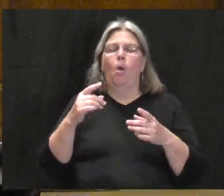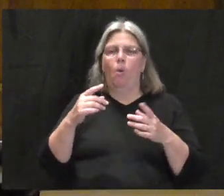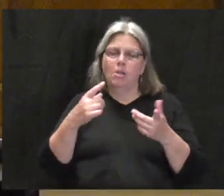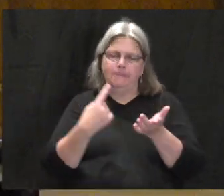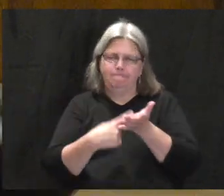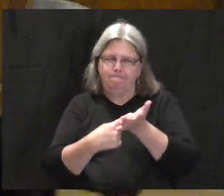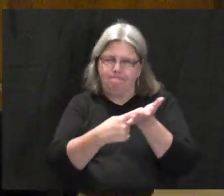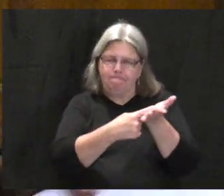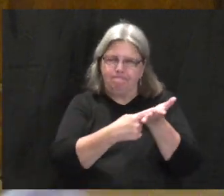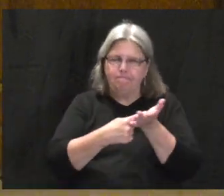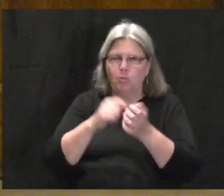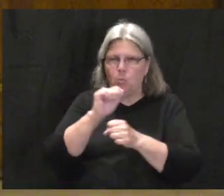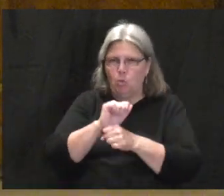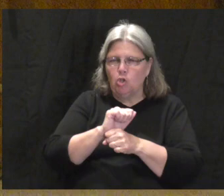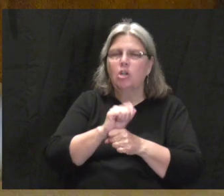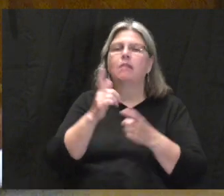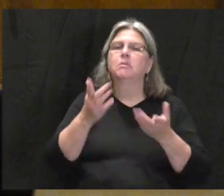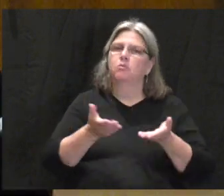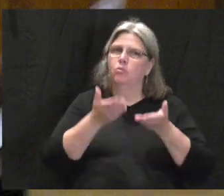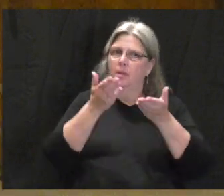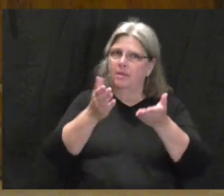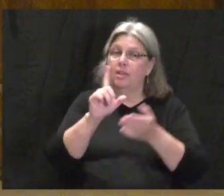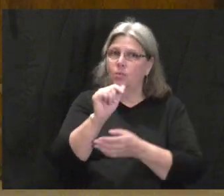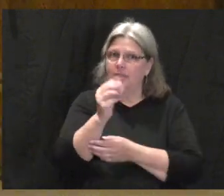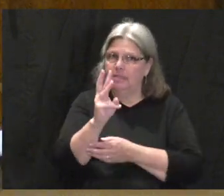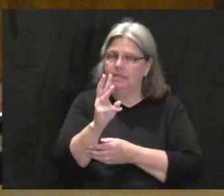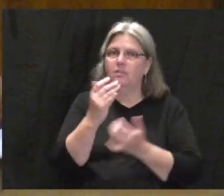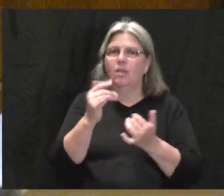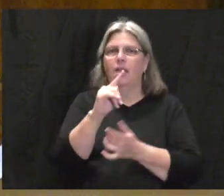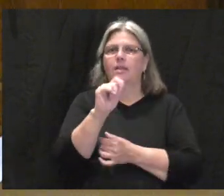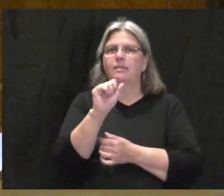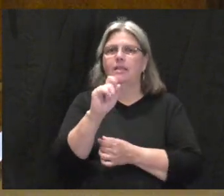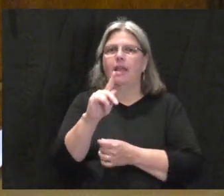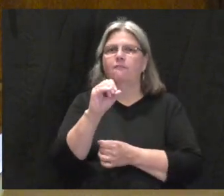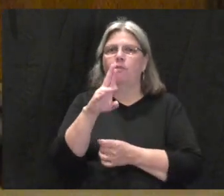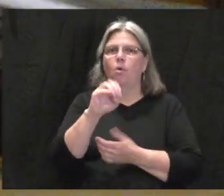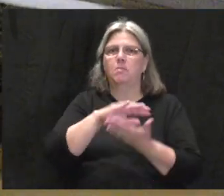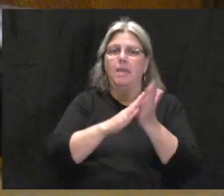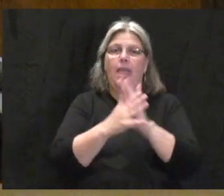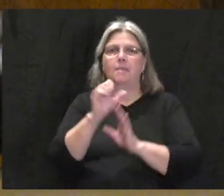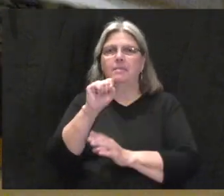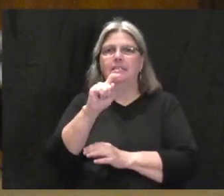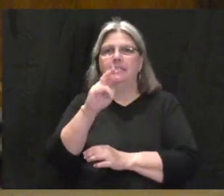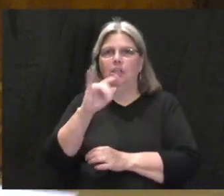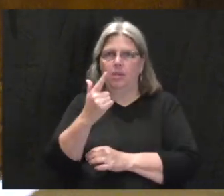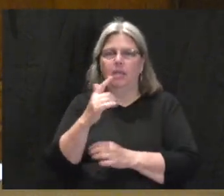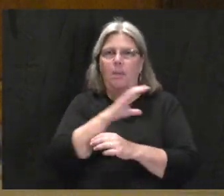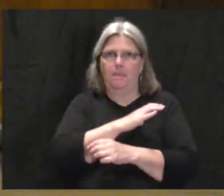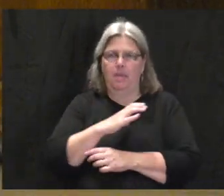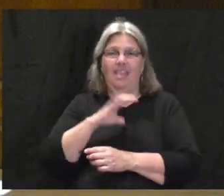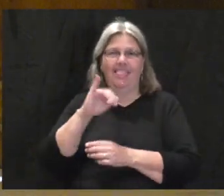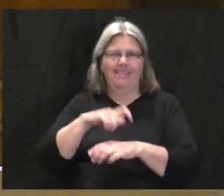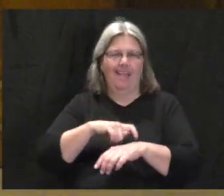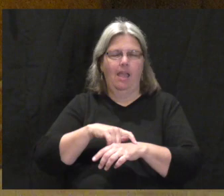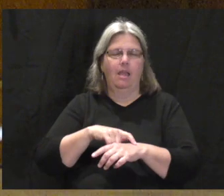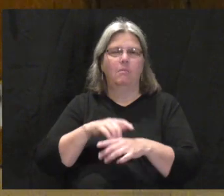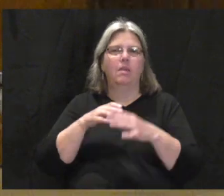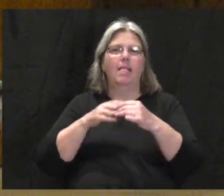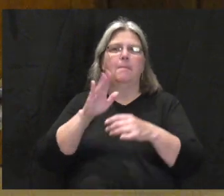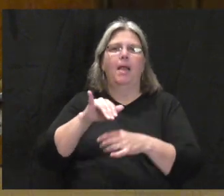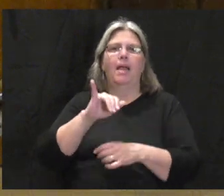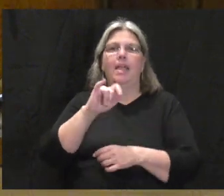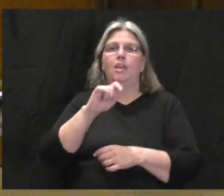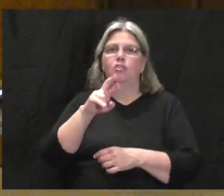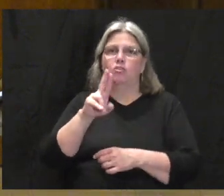2016. So after that, the task force transitioned into a steering committee by, at the time, the interim superintendent